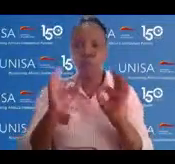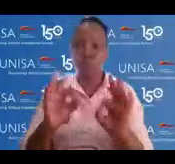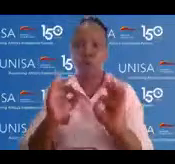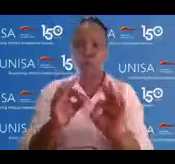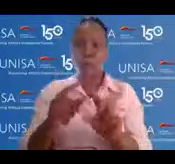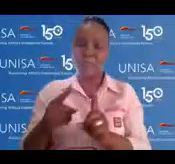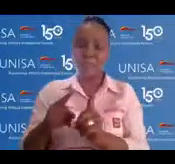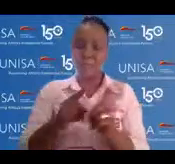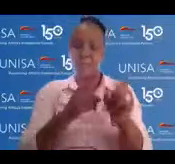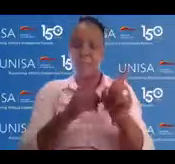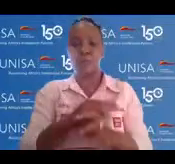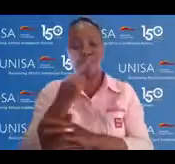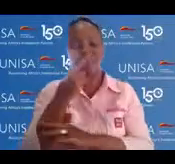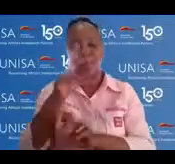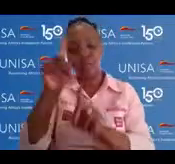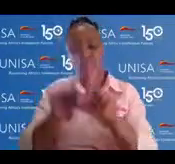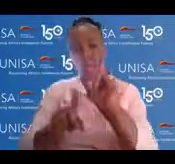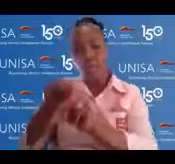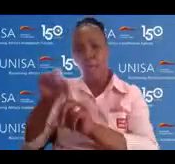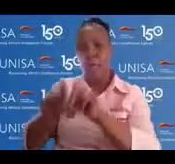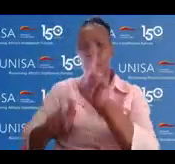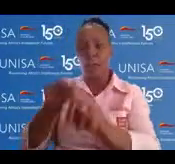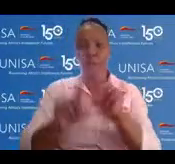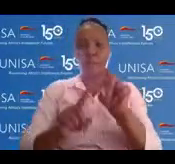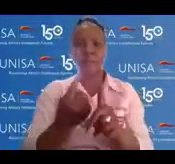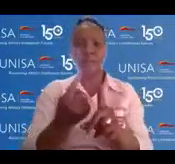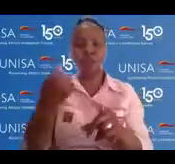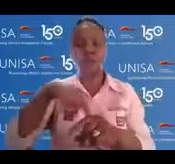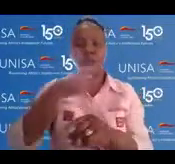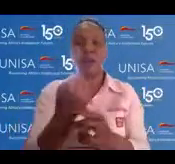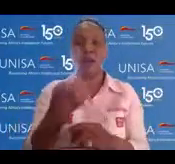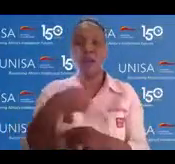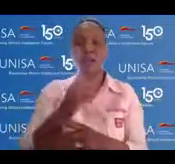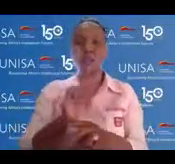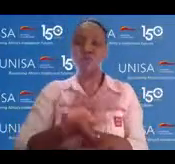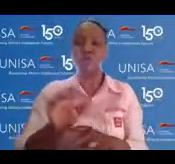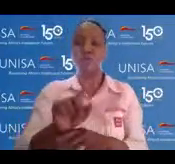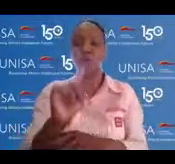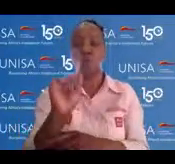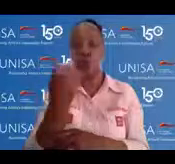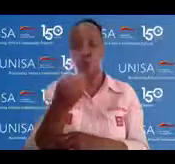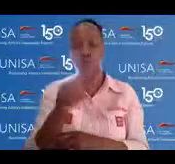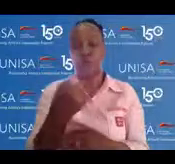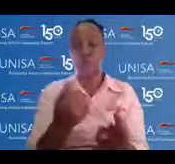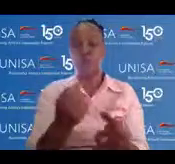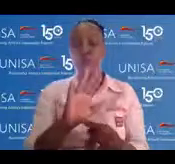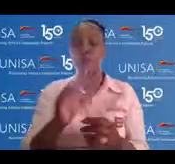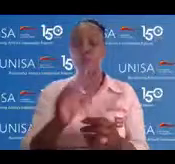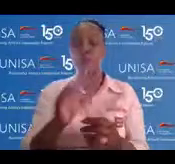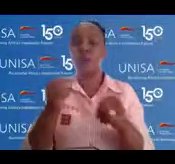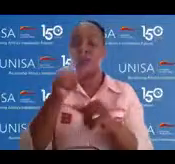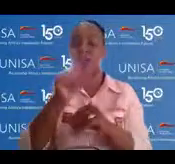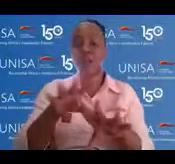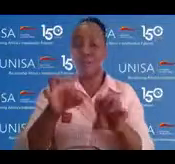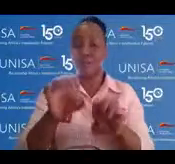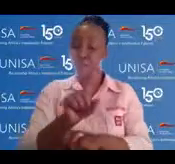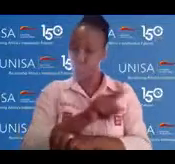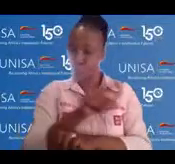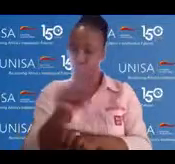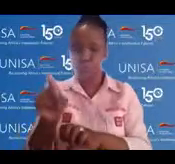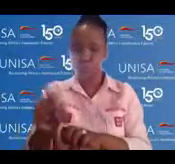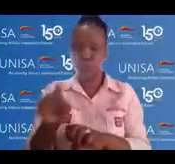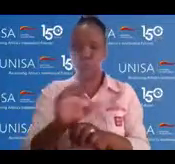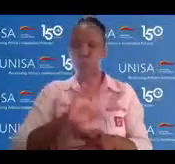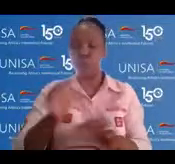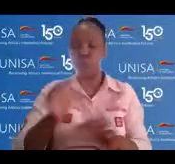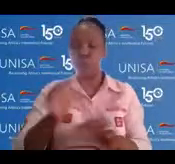failure of each and every one of us is not you not doing well in your examination, but it's you not following the proper